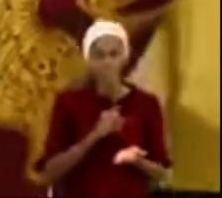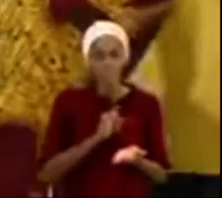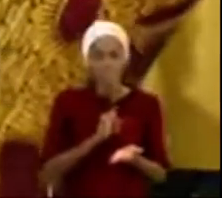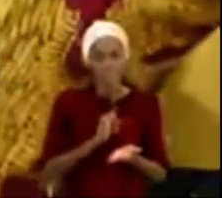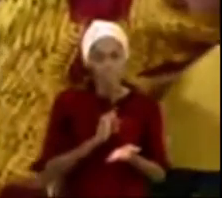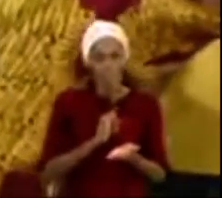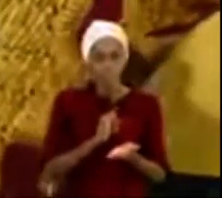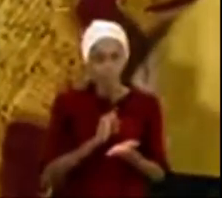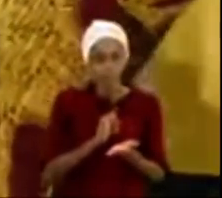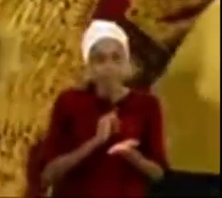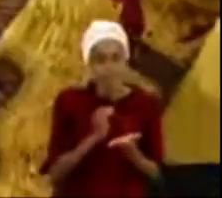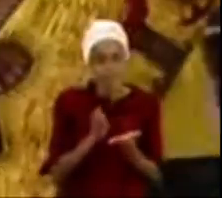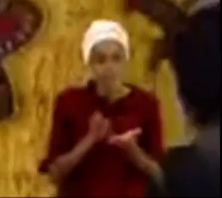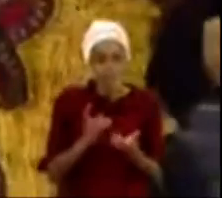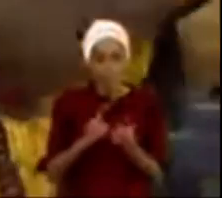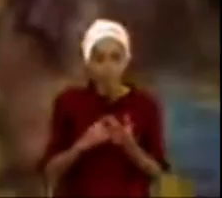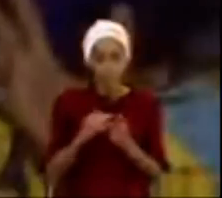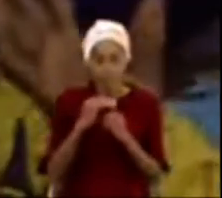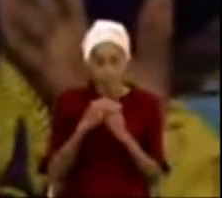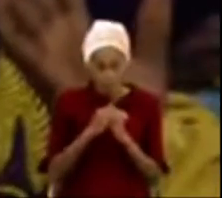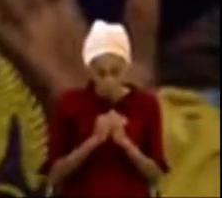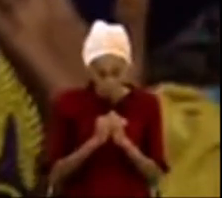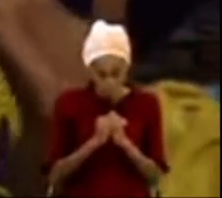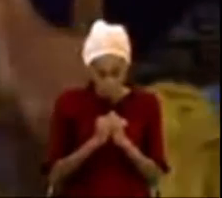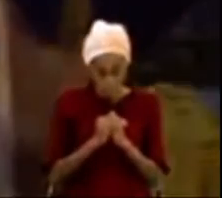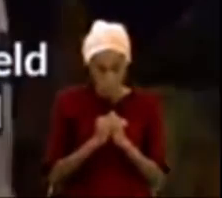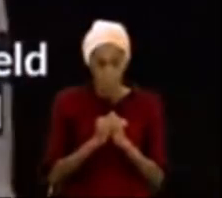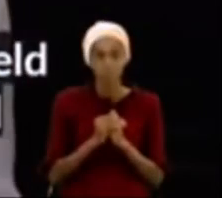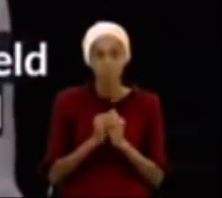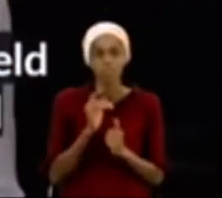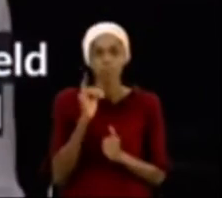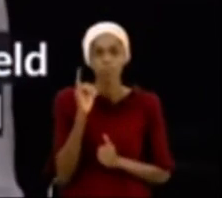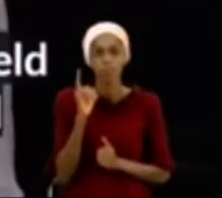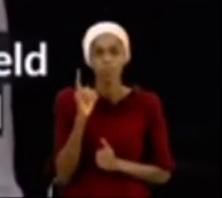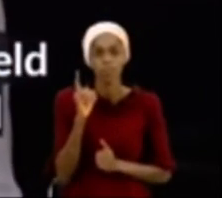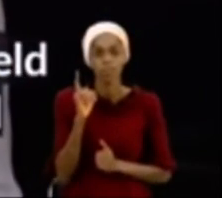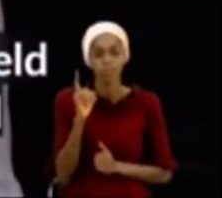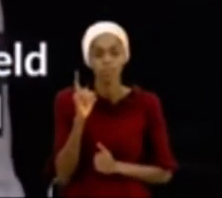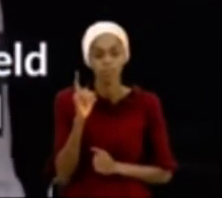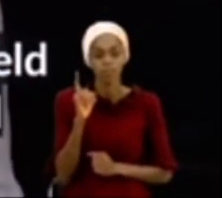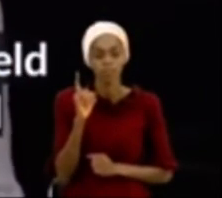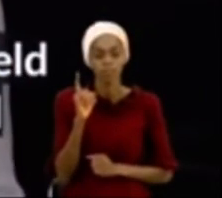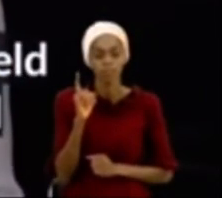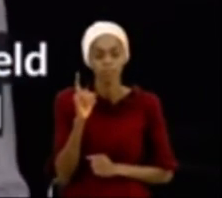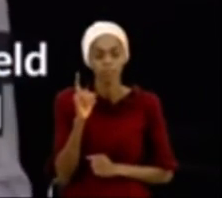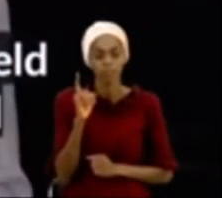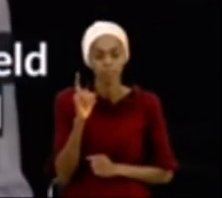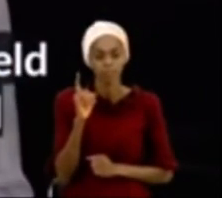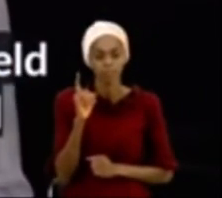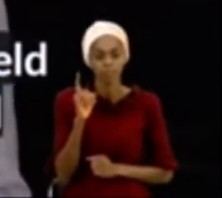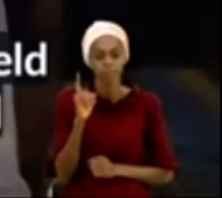worship thee. You